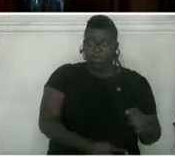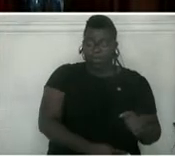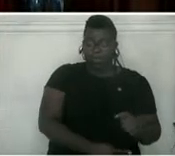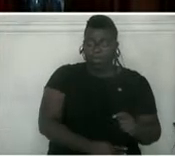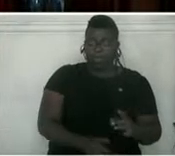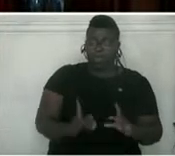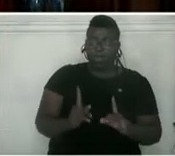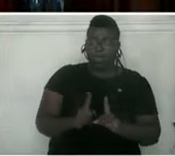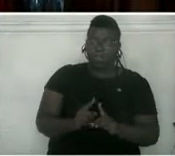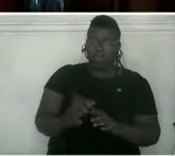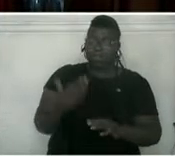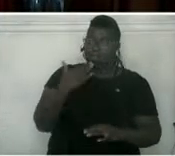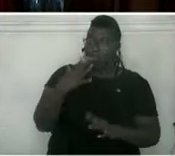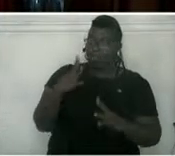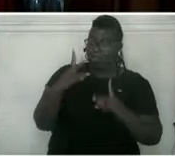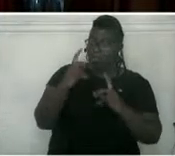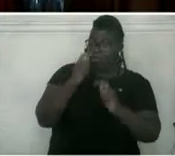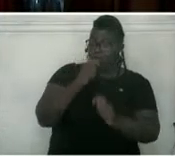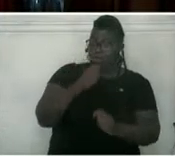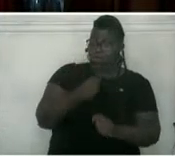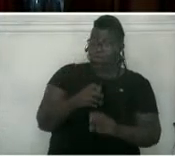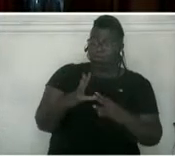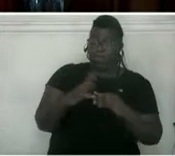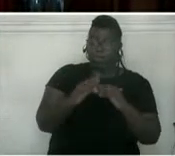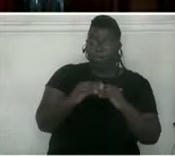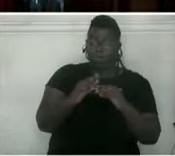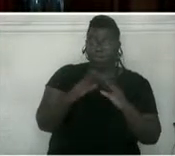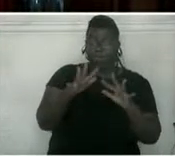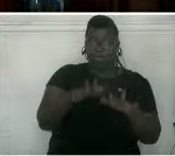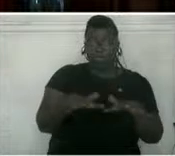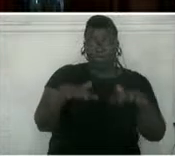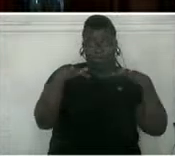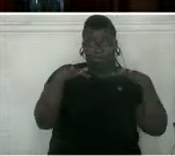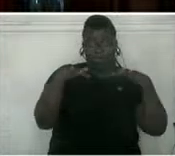you, honourable members of the House,